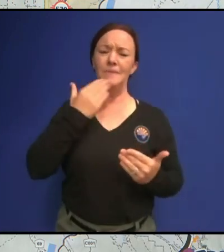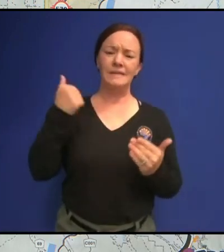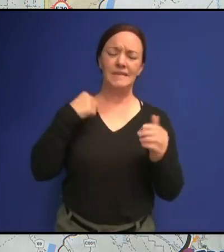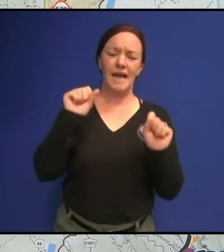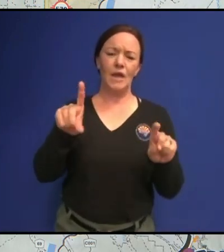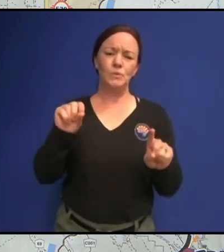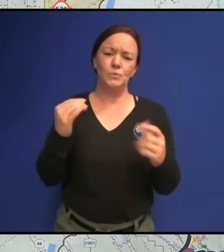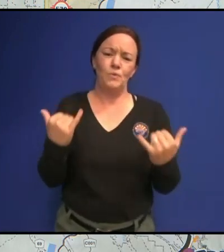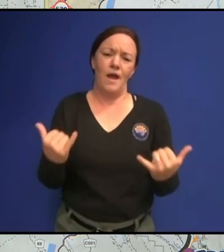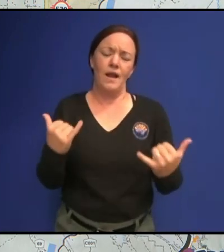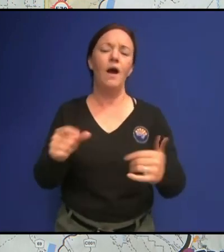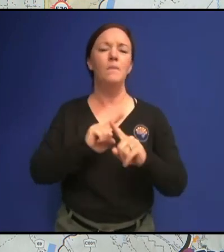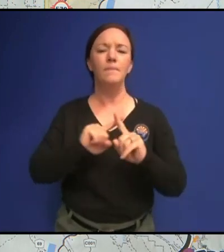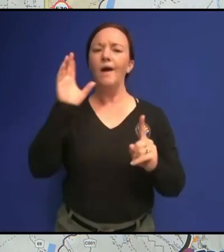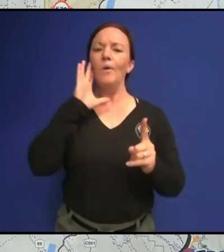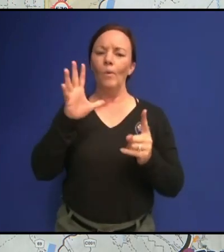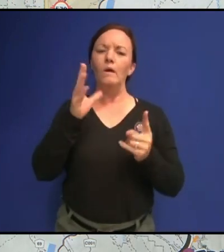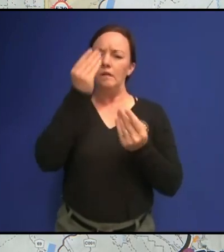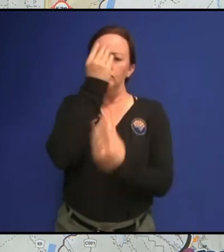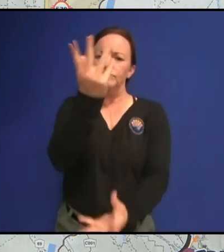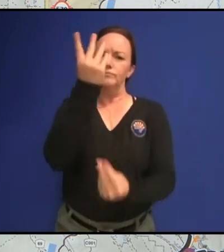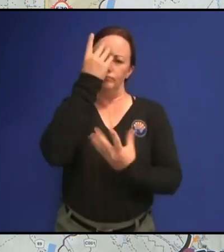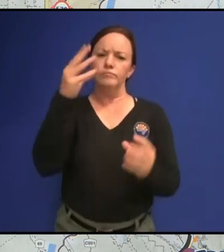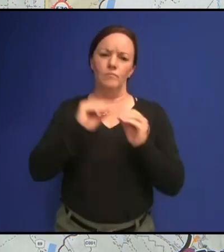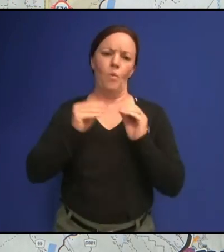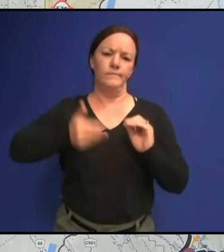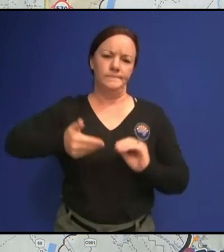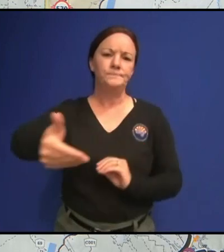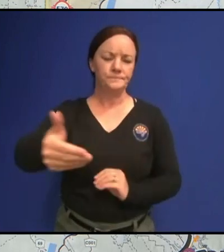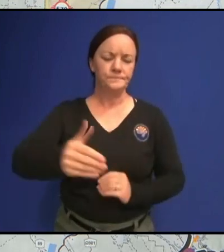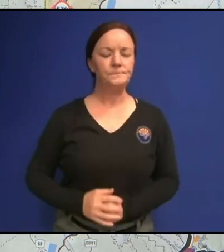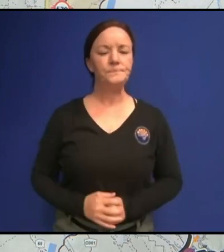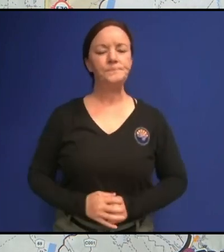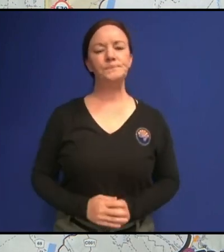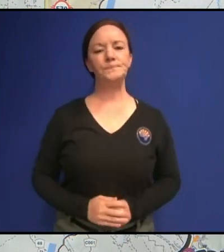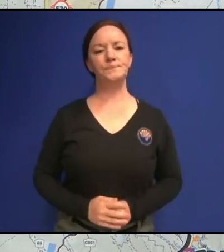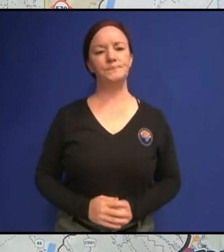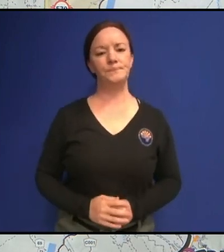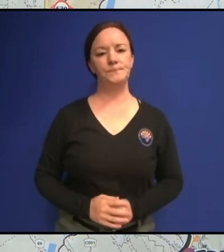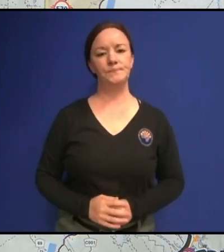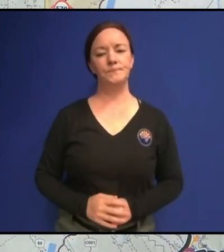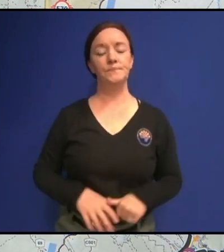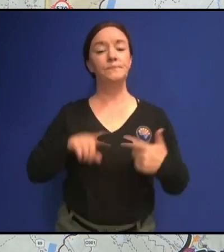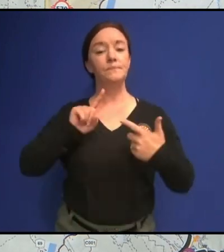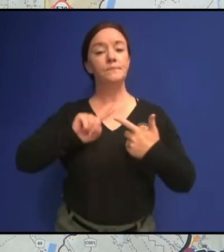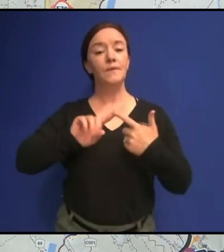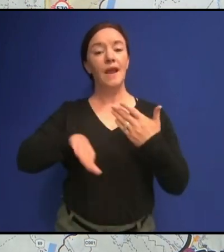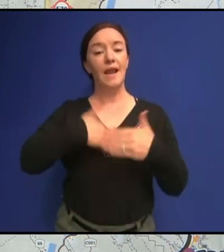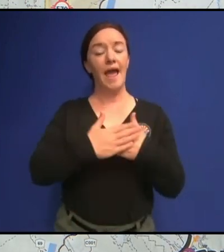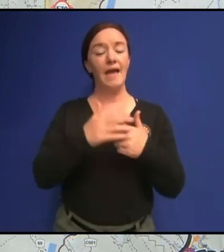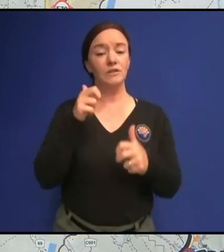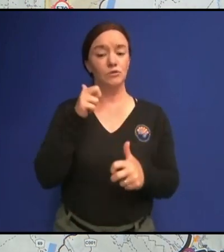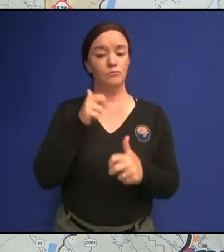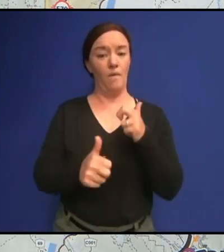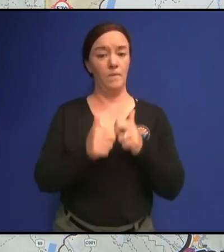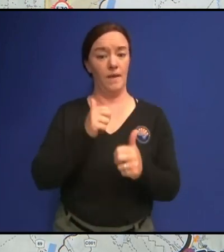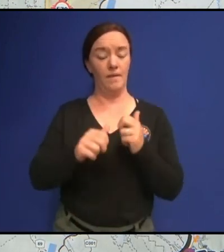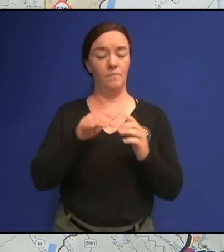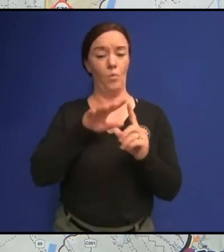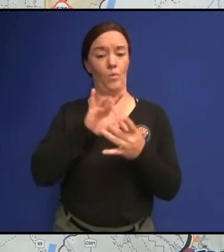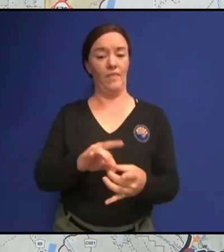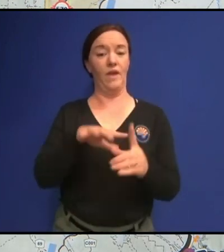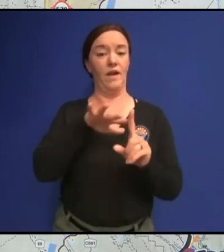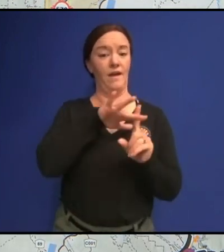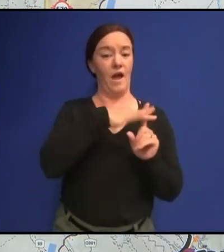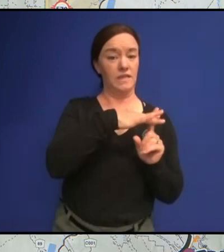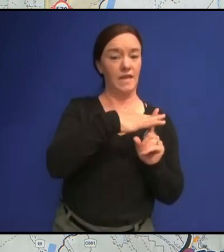we work the problem. So the other problem that we're working on is appreciating the context is the timing of all of